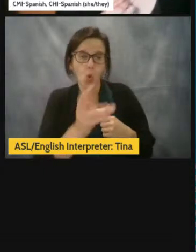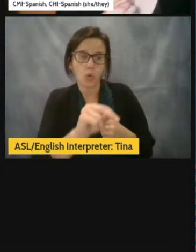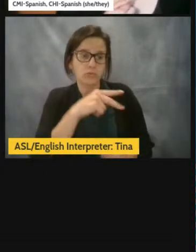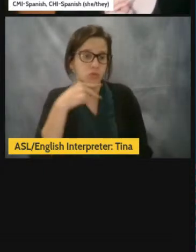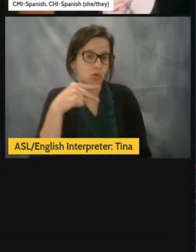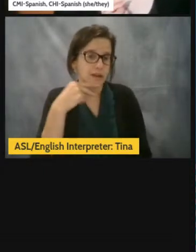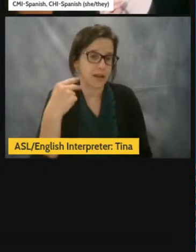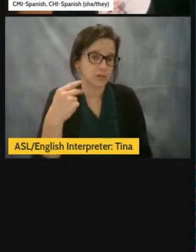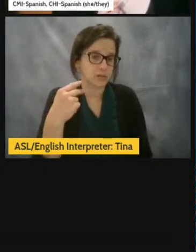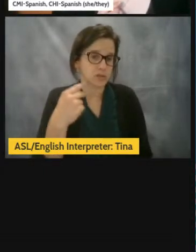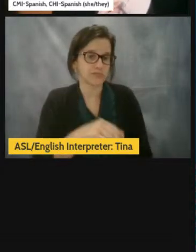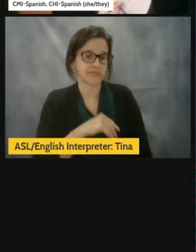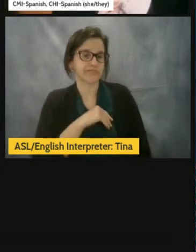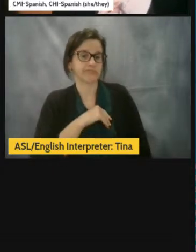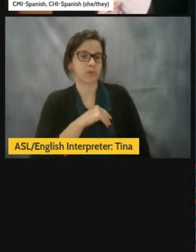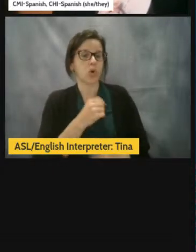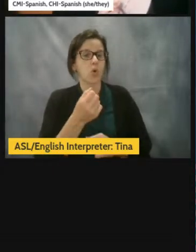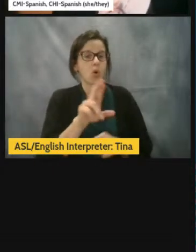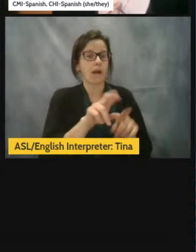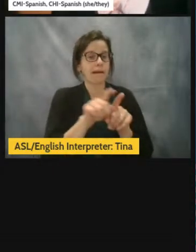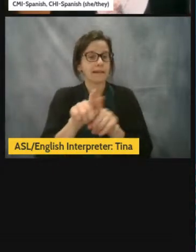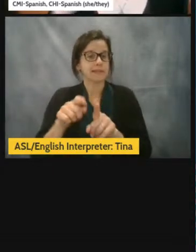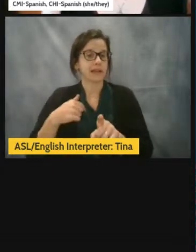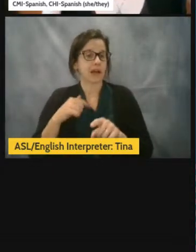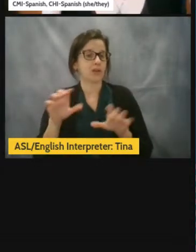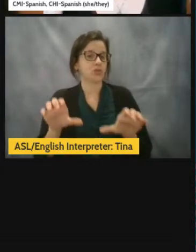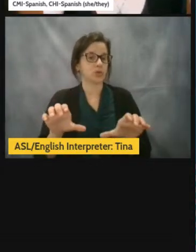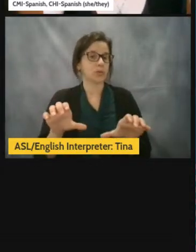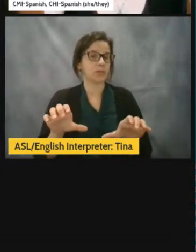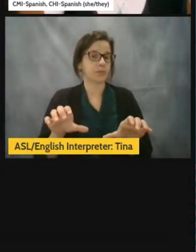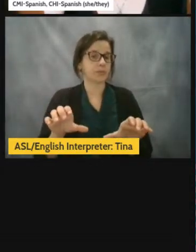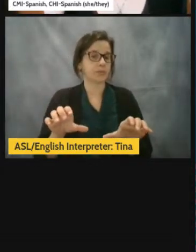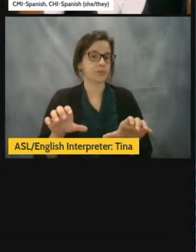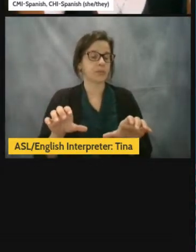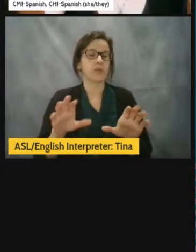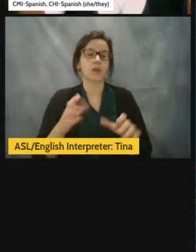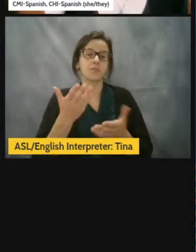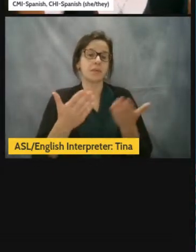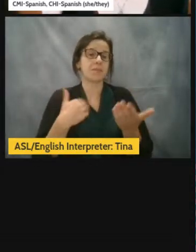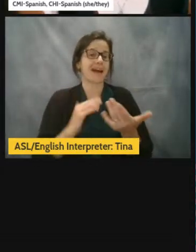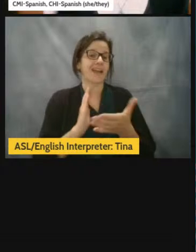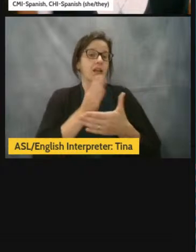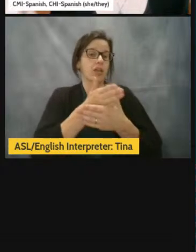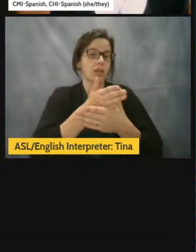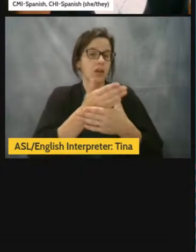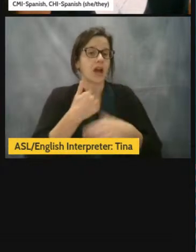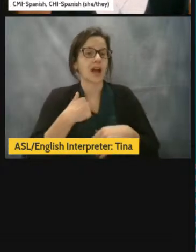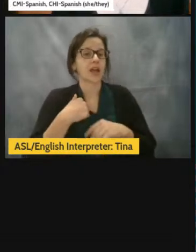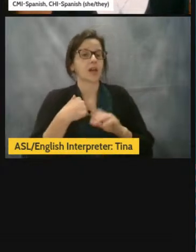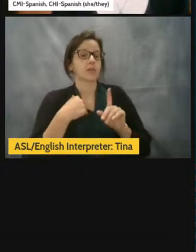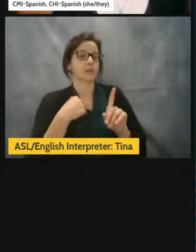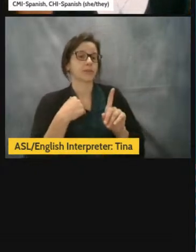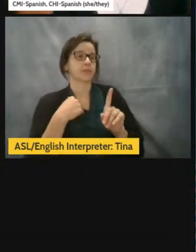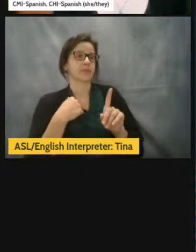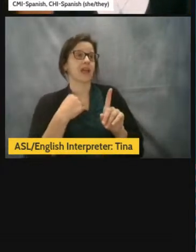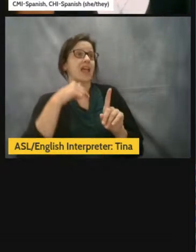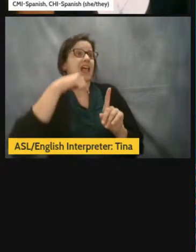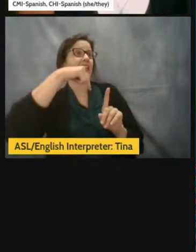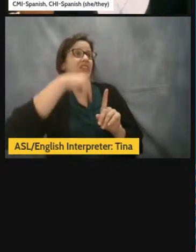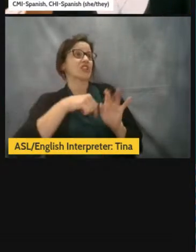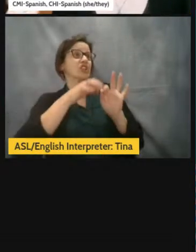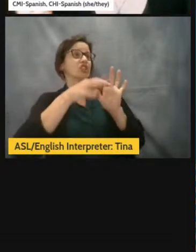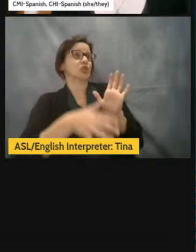doing in my interjections. Okay, if I interject and say, excuse me, this is the interpreter speaking, they need to,